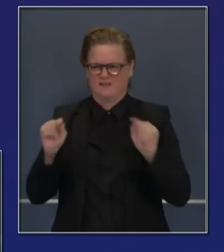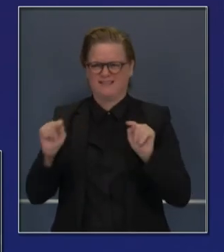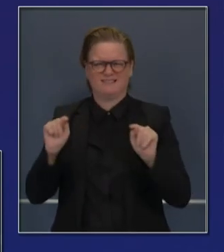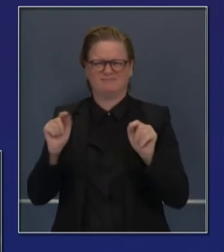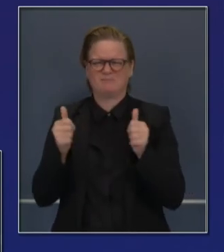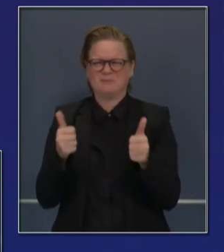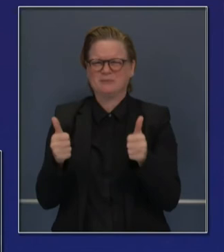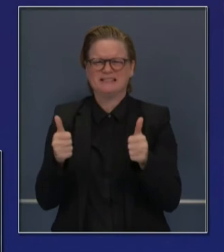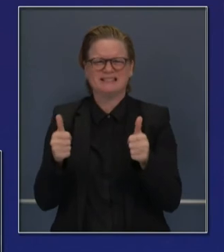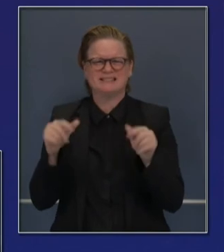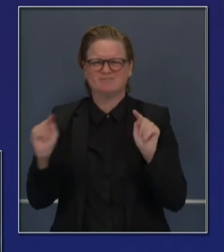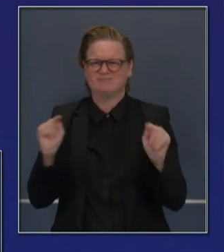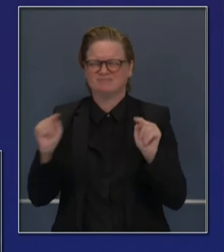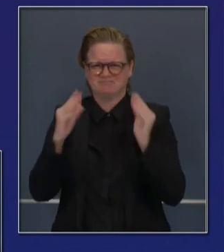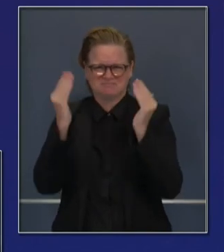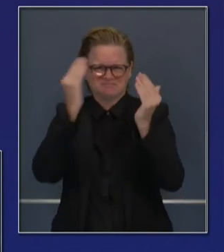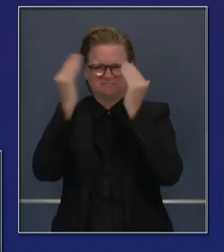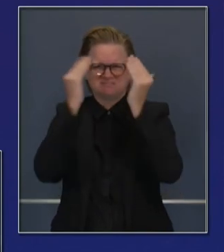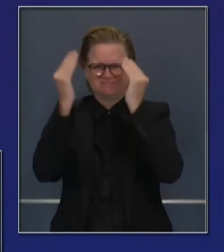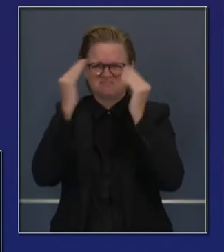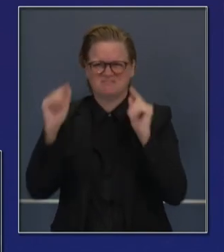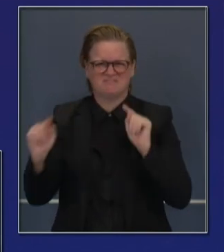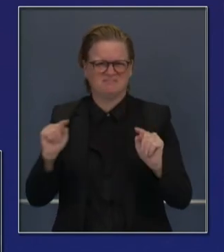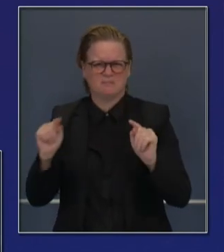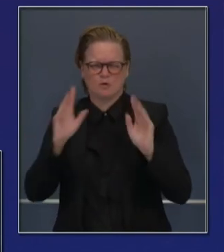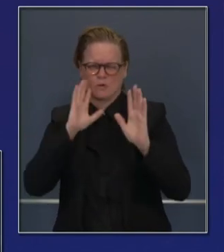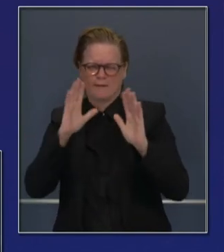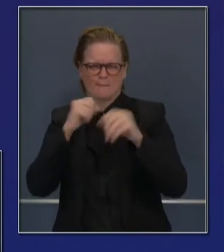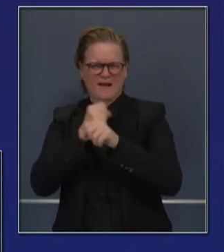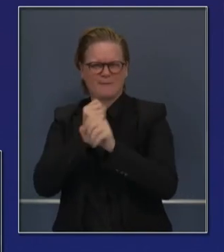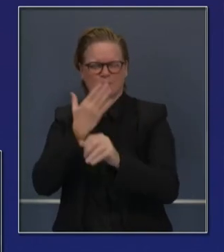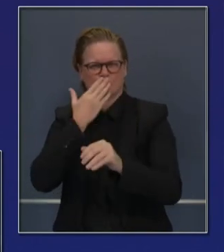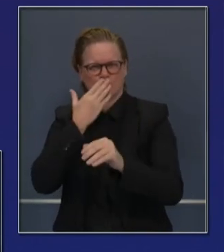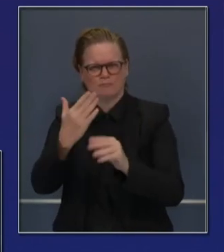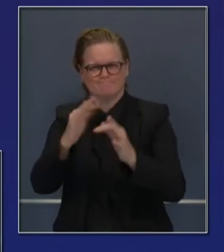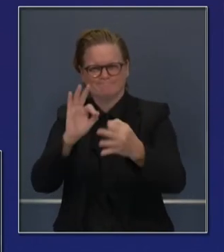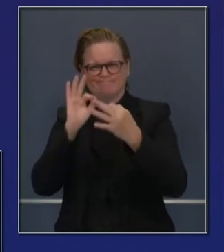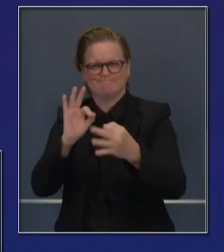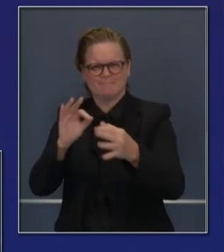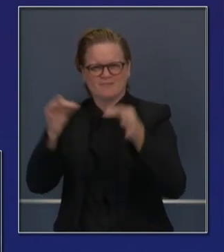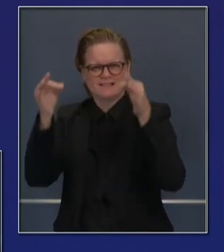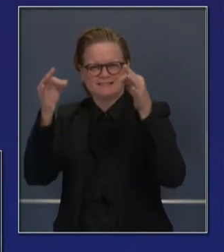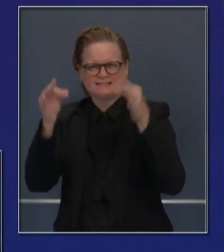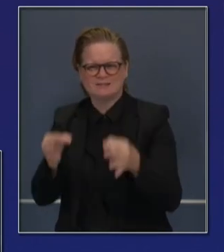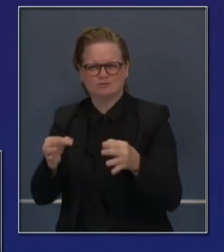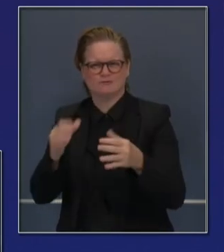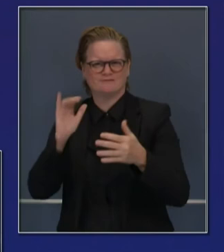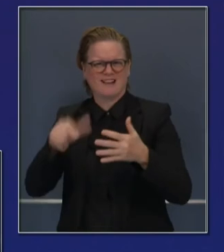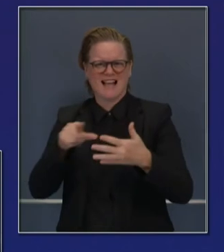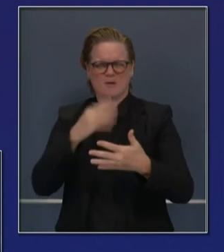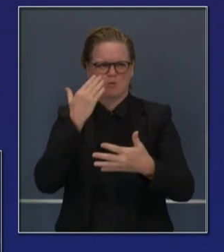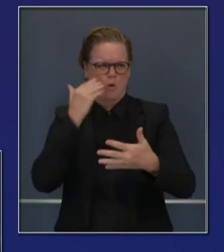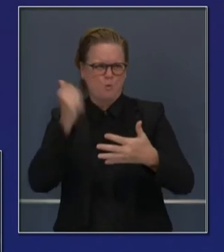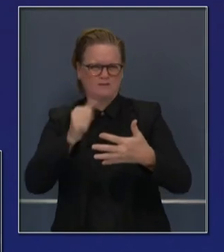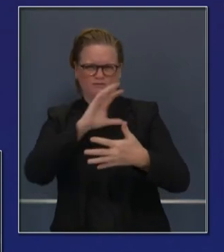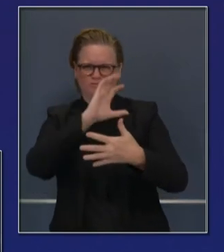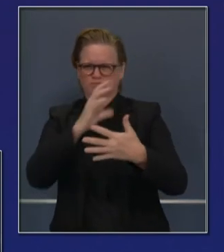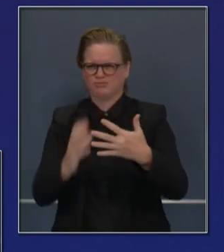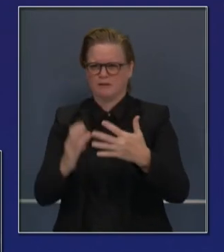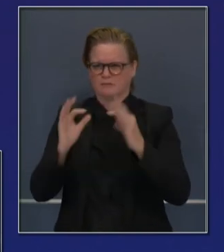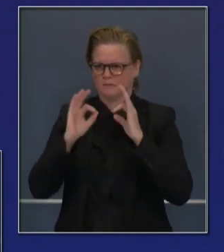more by tuning in to their advisory meetings, again, that are public. As it relates